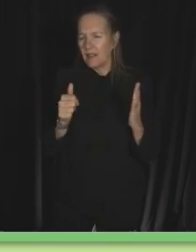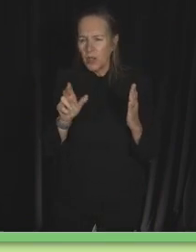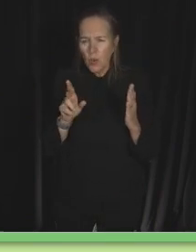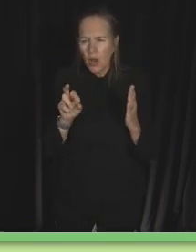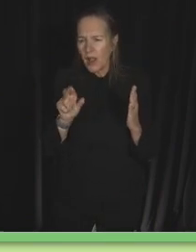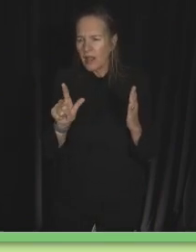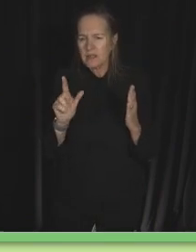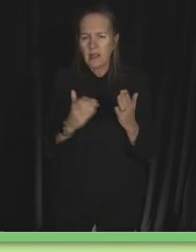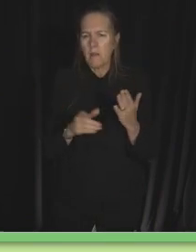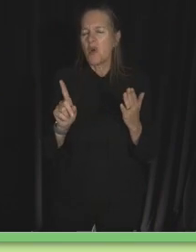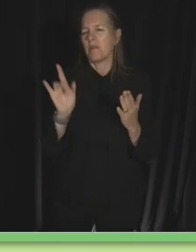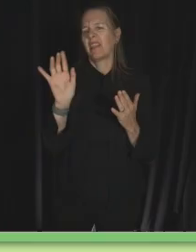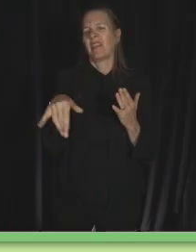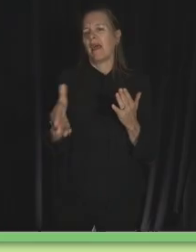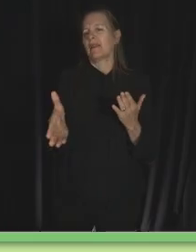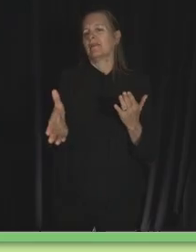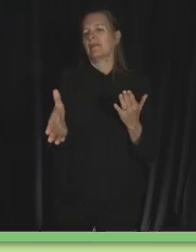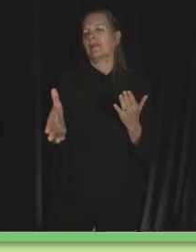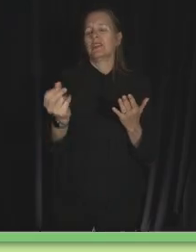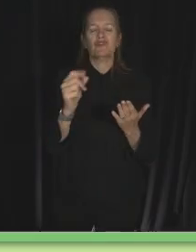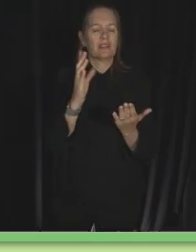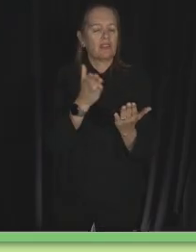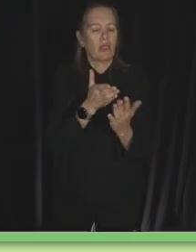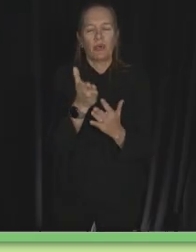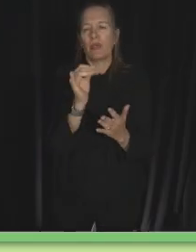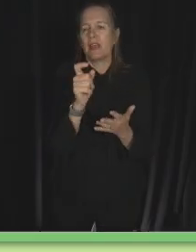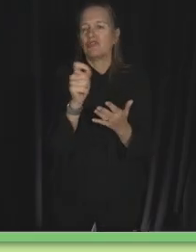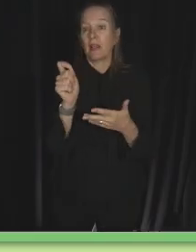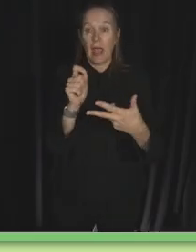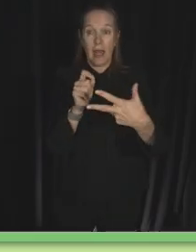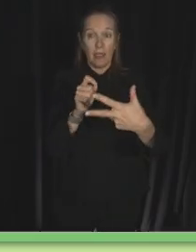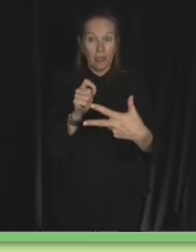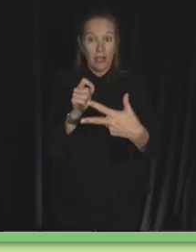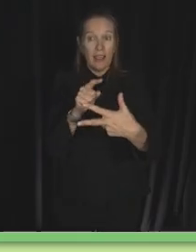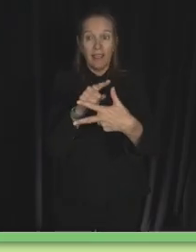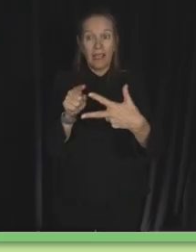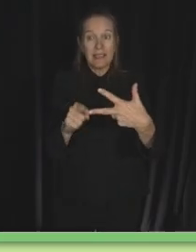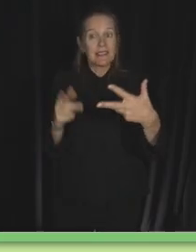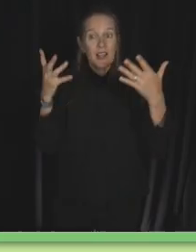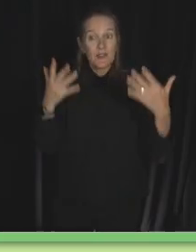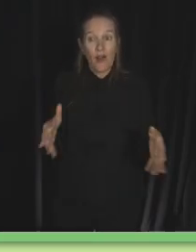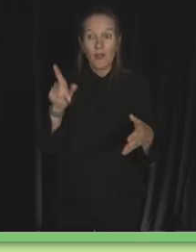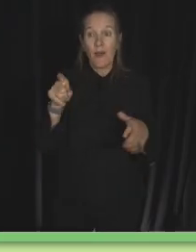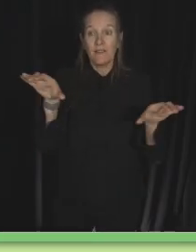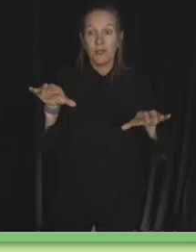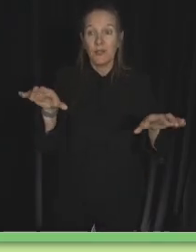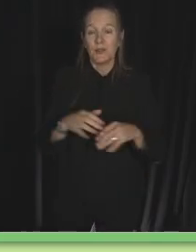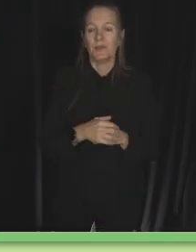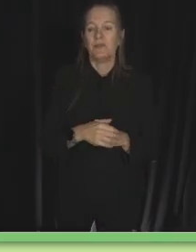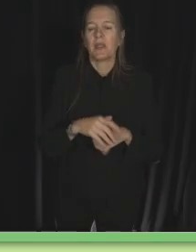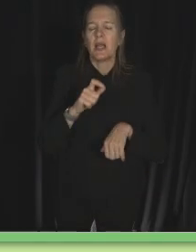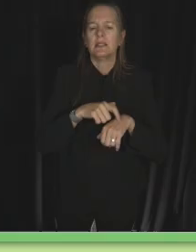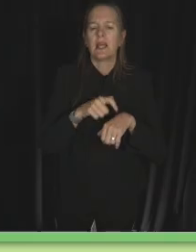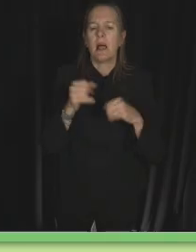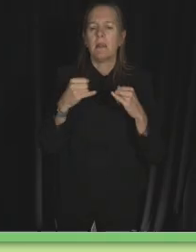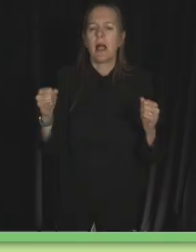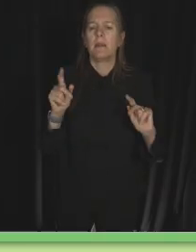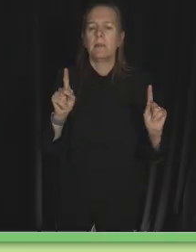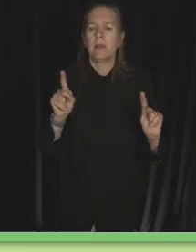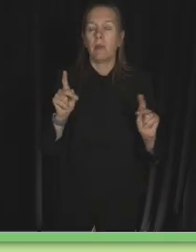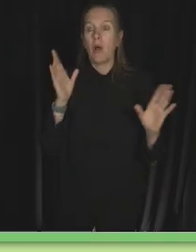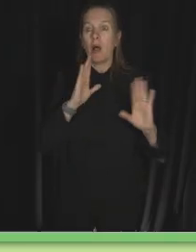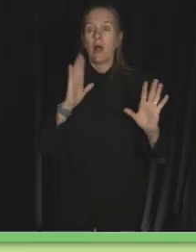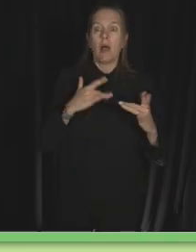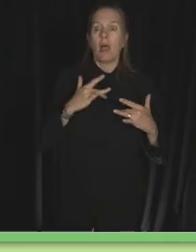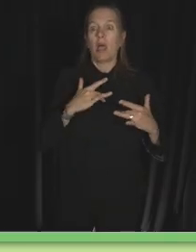it. Go through the checklist. Again, those 3 things, that's all you have to do. Timeline, people kept worrying about the dates. This